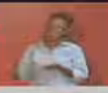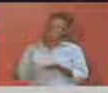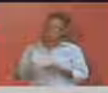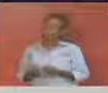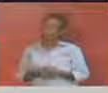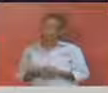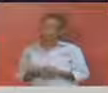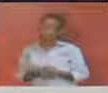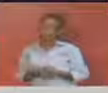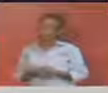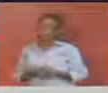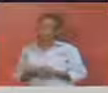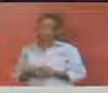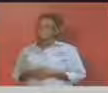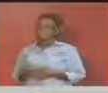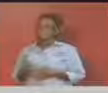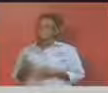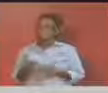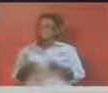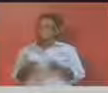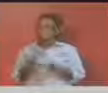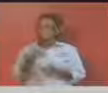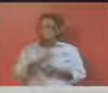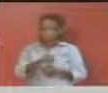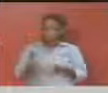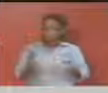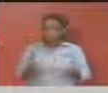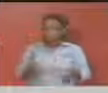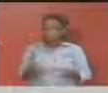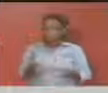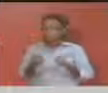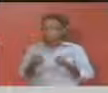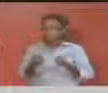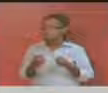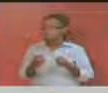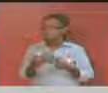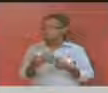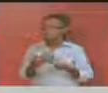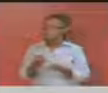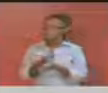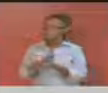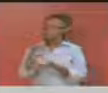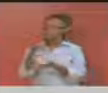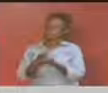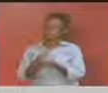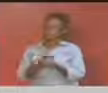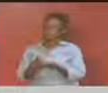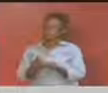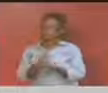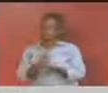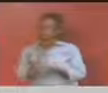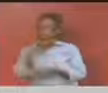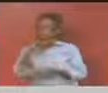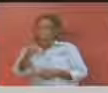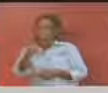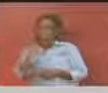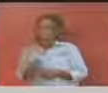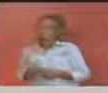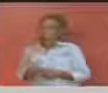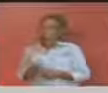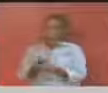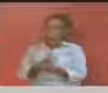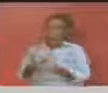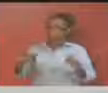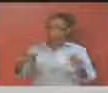manufacturer makes that application. All of this is to ensure safety of the drug being used, and the same